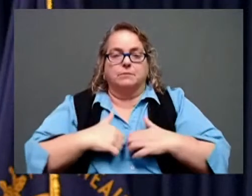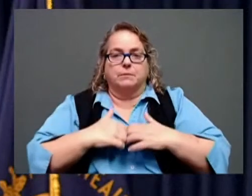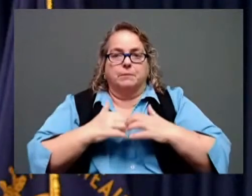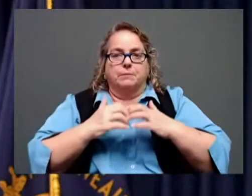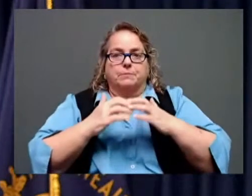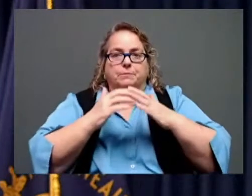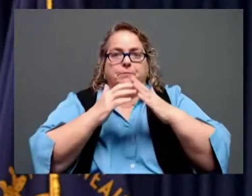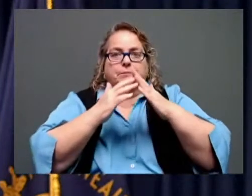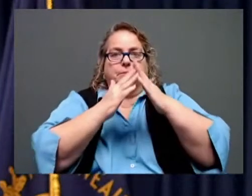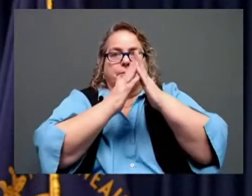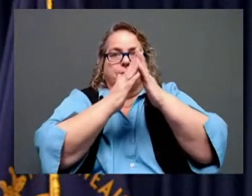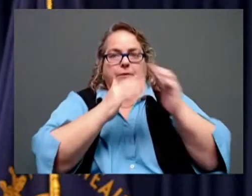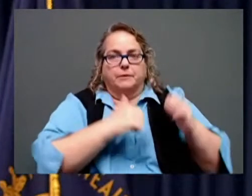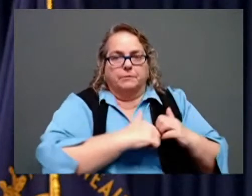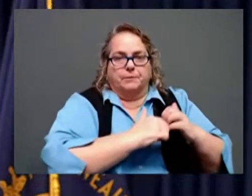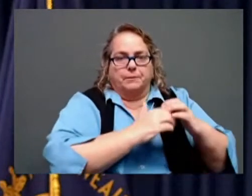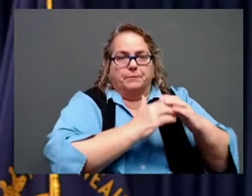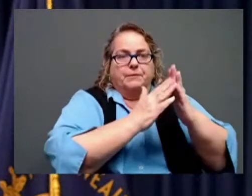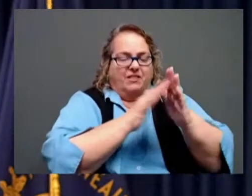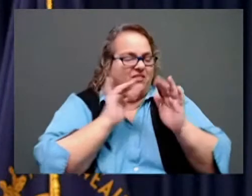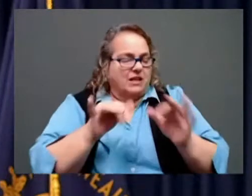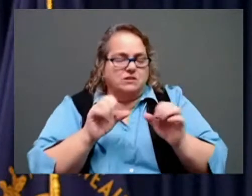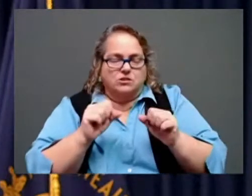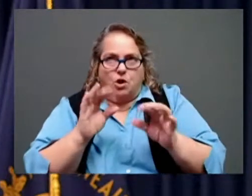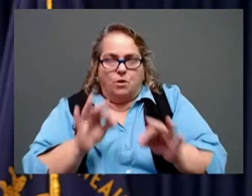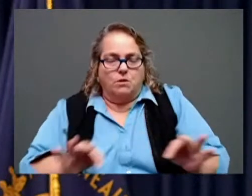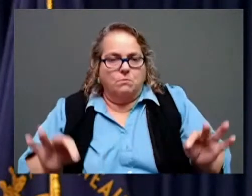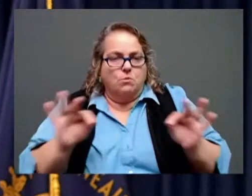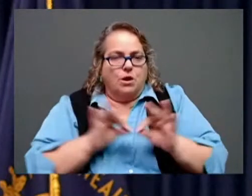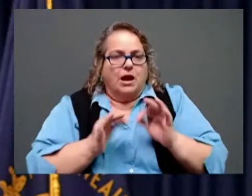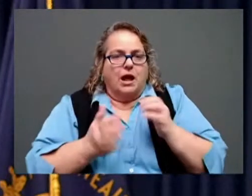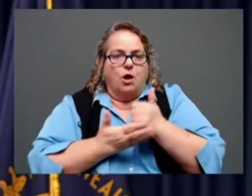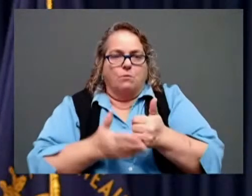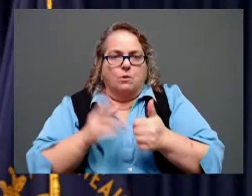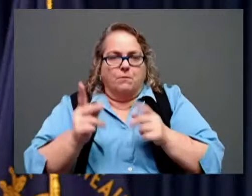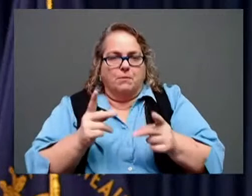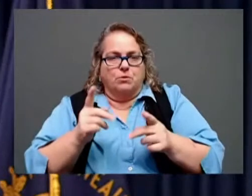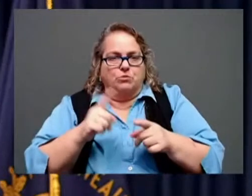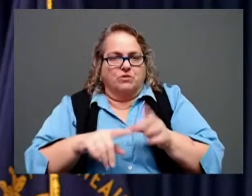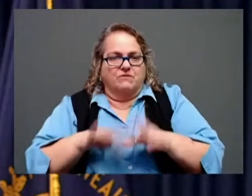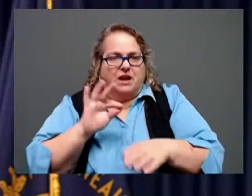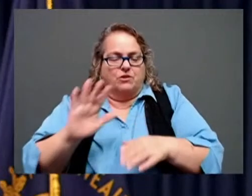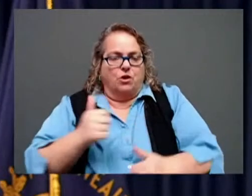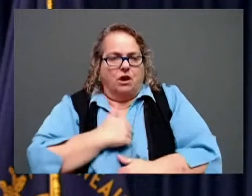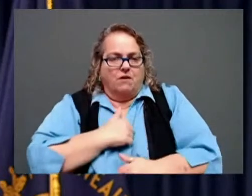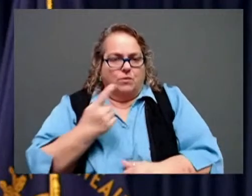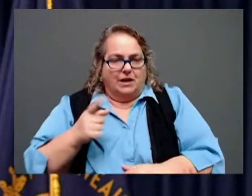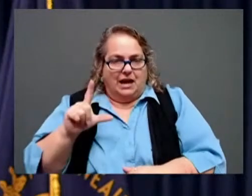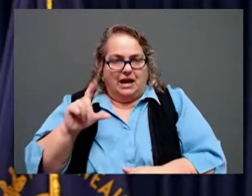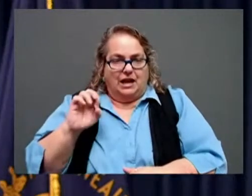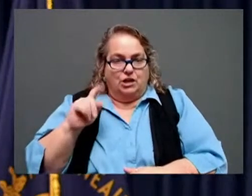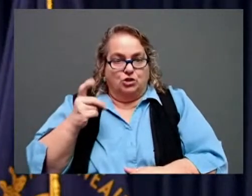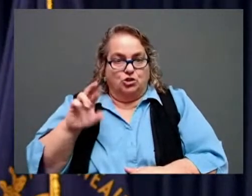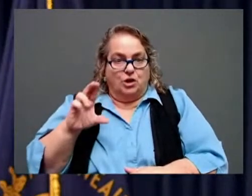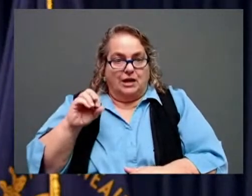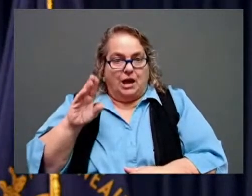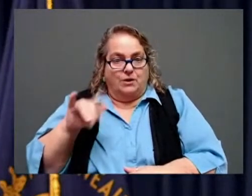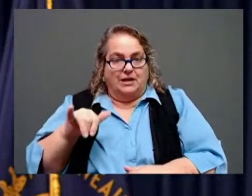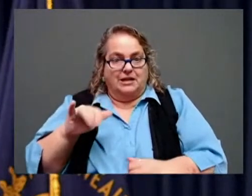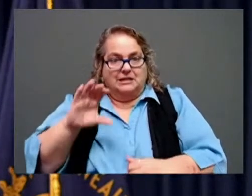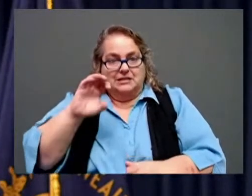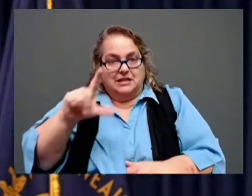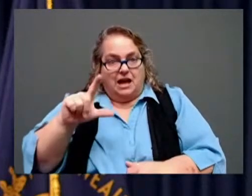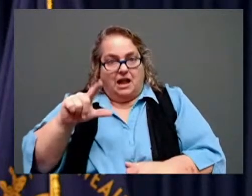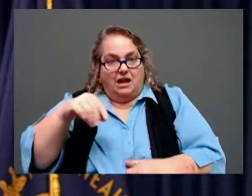people find their loved ones. It will lead to more good news. Letcher County's cellular infrastructure is being reported